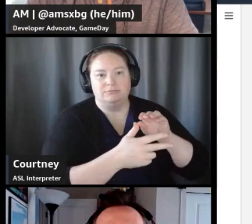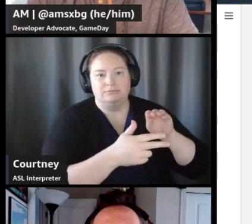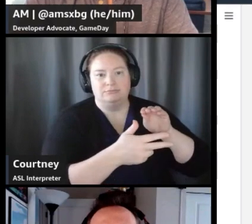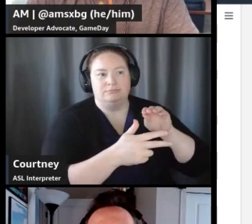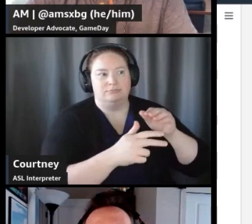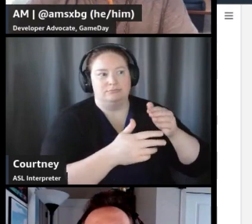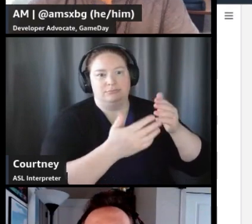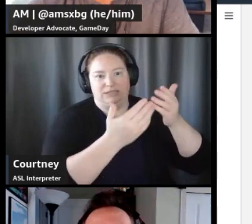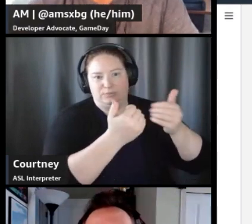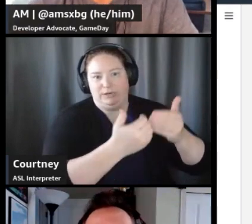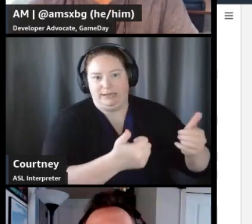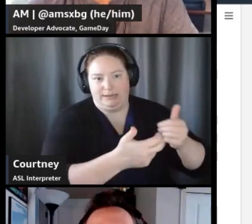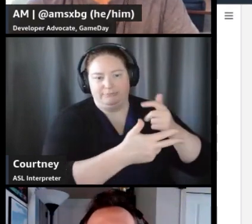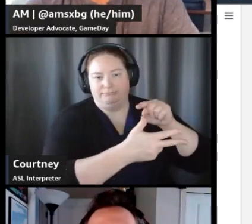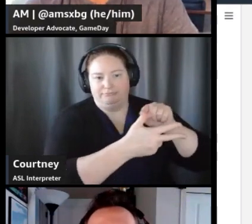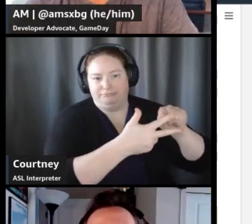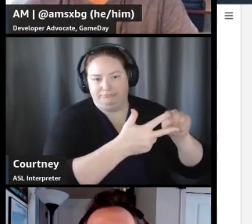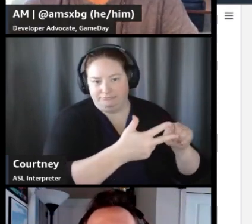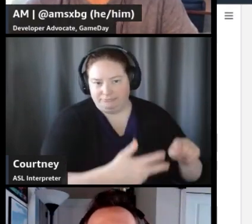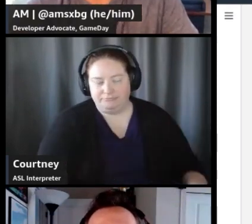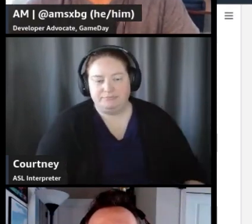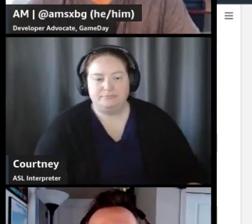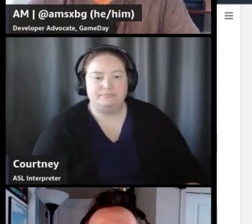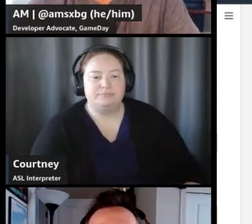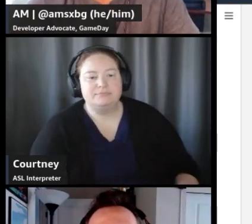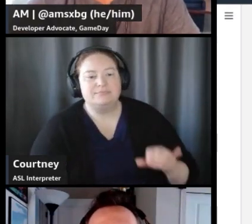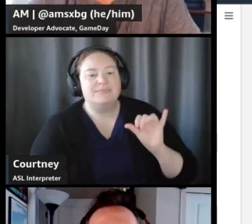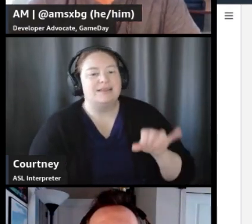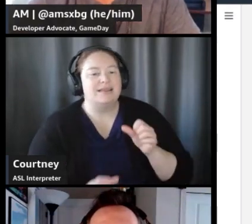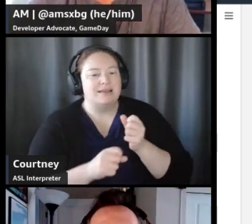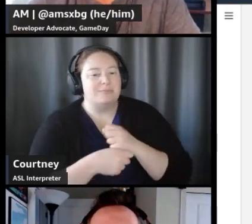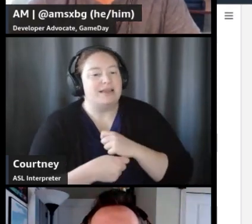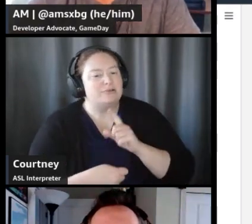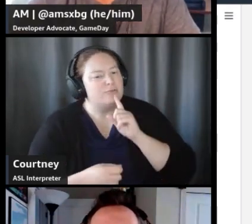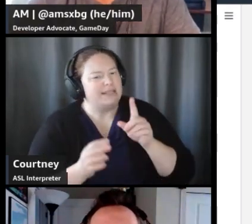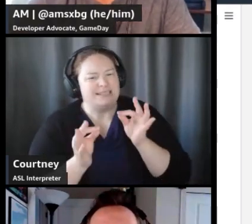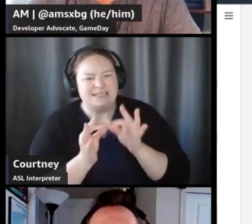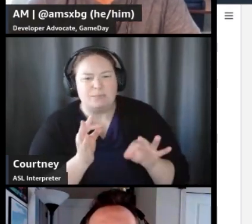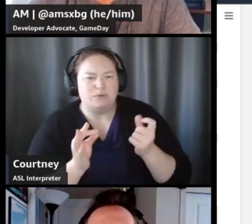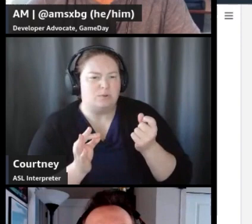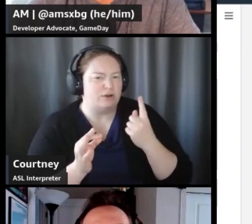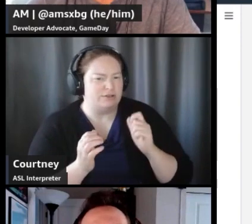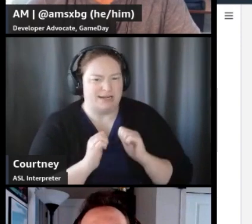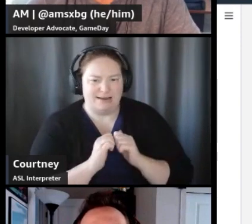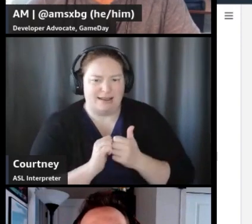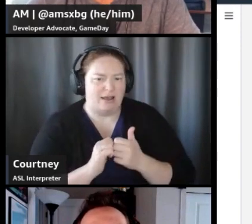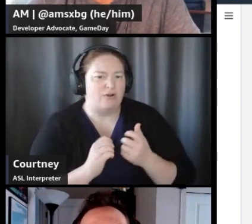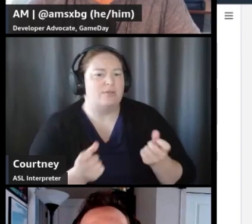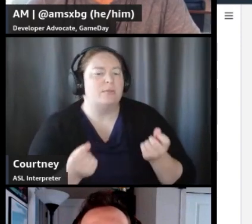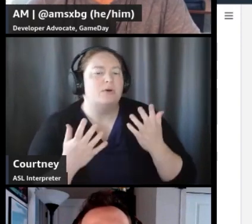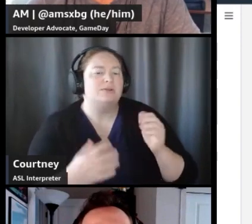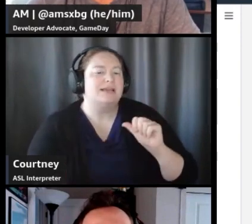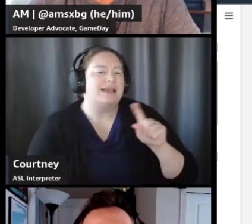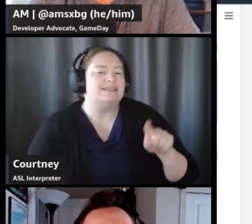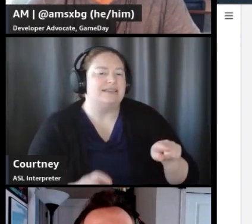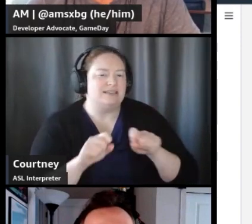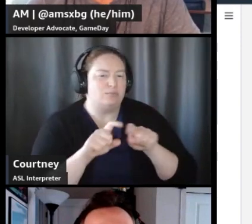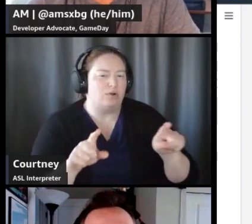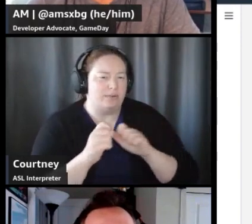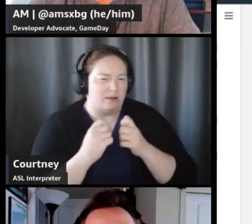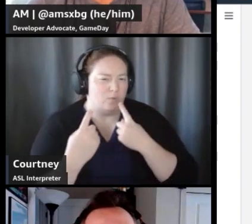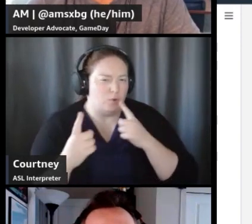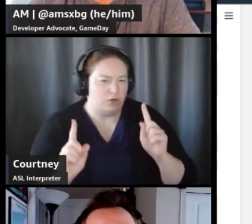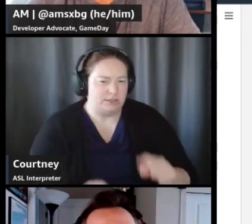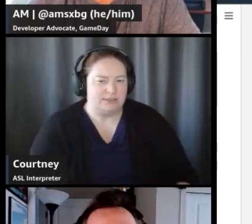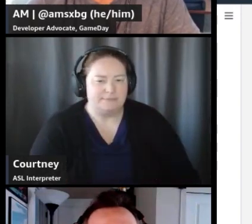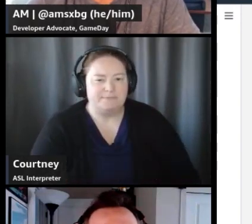AZ. This is something that makes it very super simple to understand how the multi-AZ deployment works. And along with